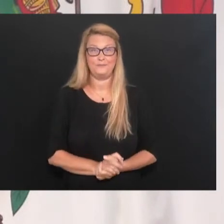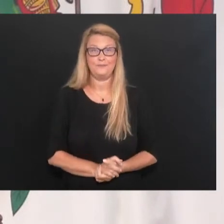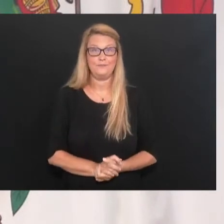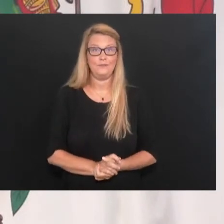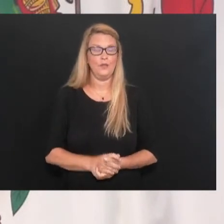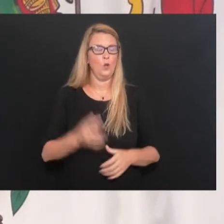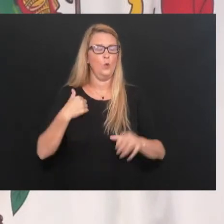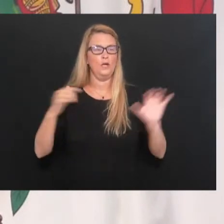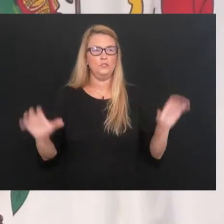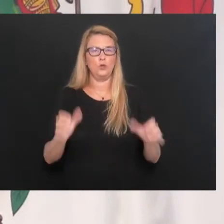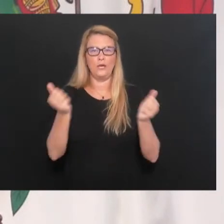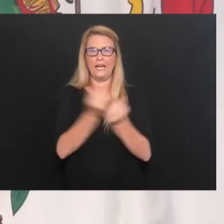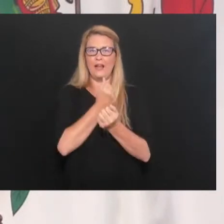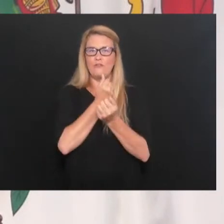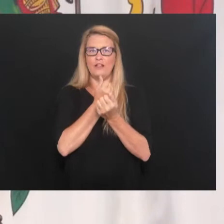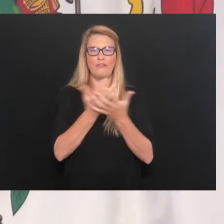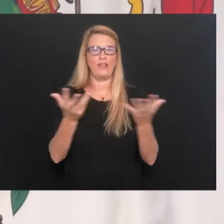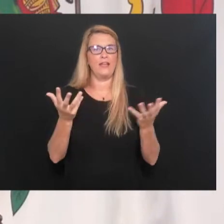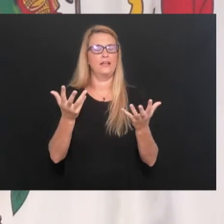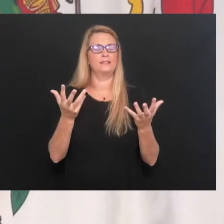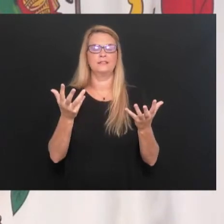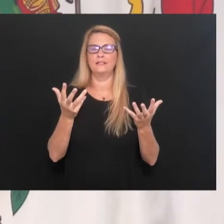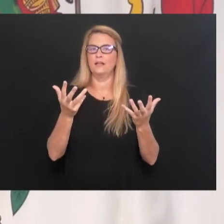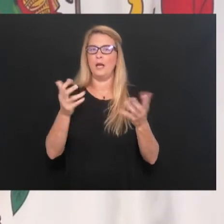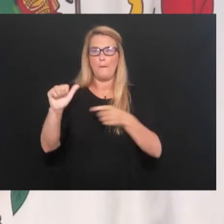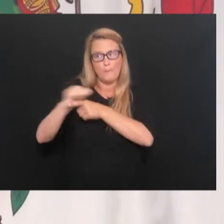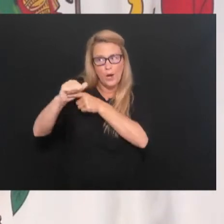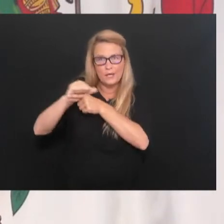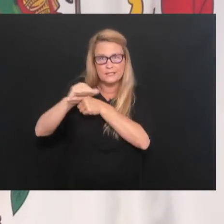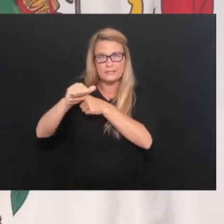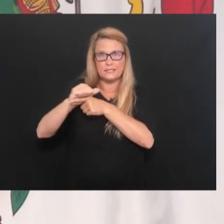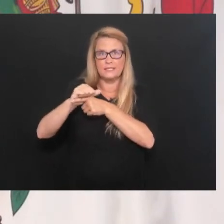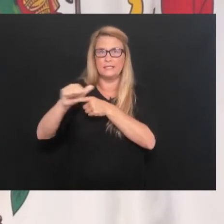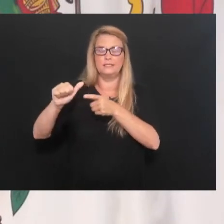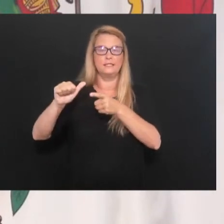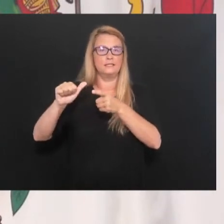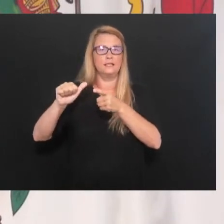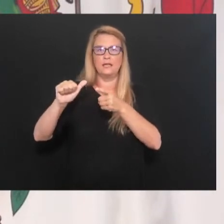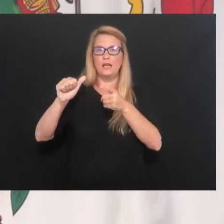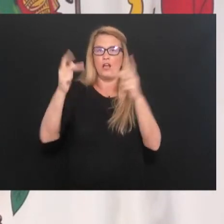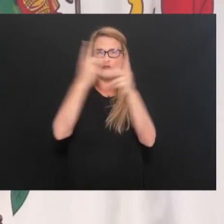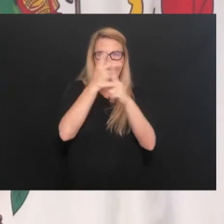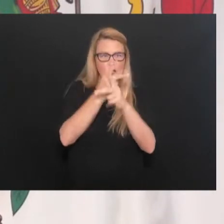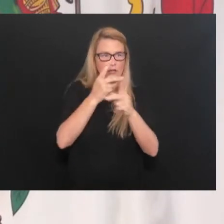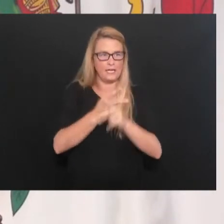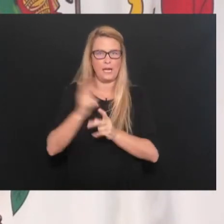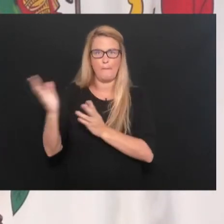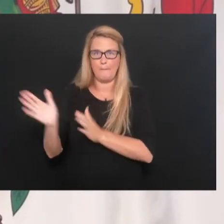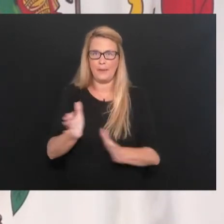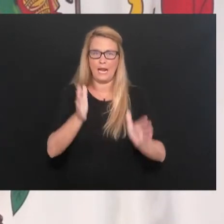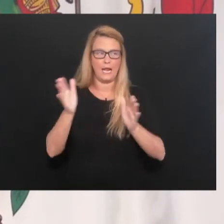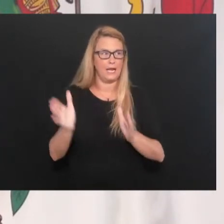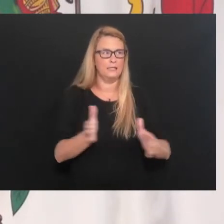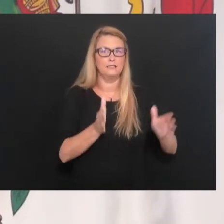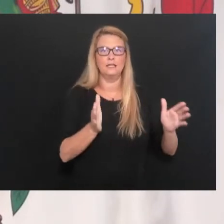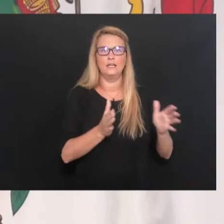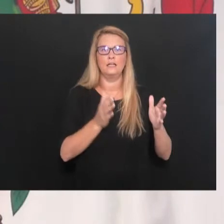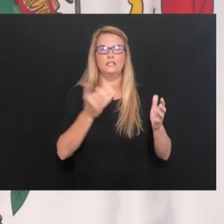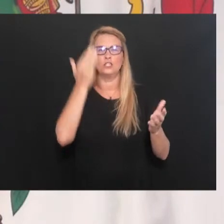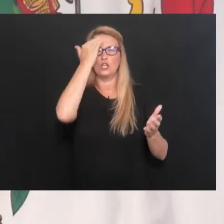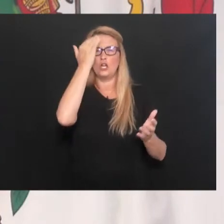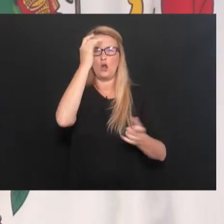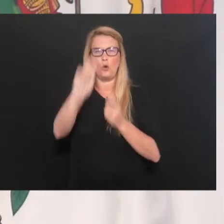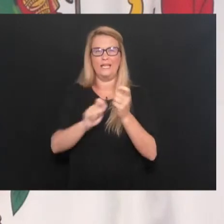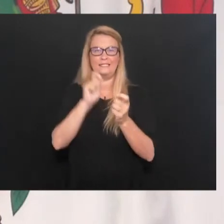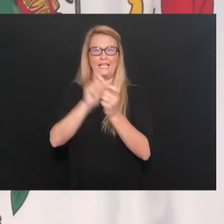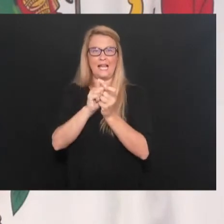of these tabletop exercises and everything, and basically what that means is to put everything out there to be able to figure out exactly how